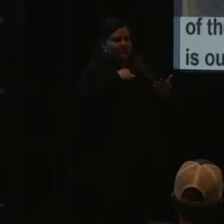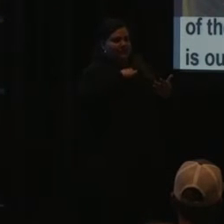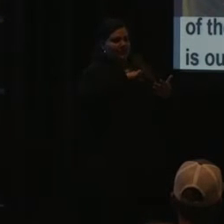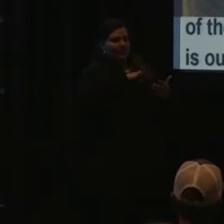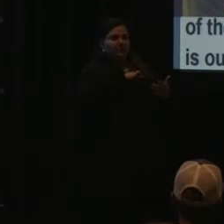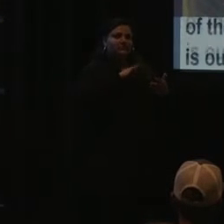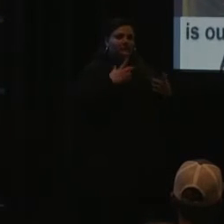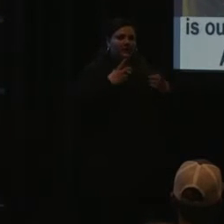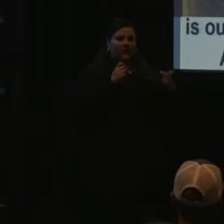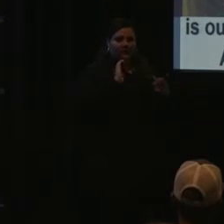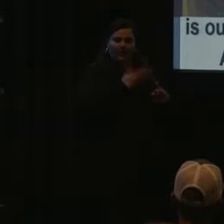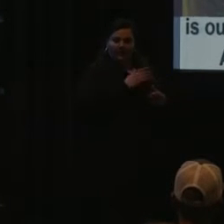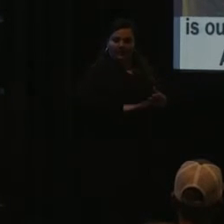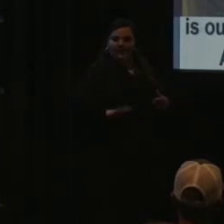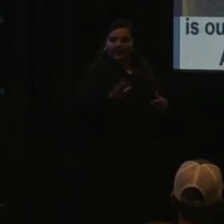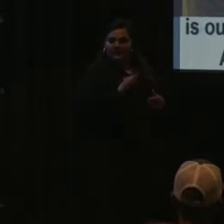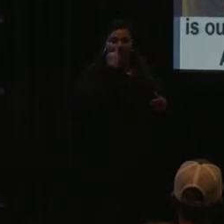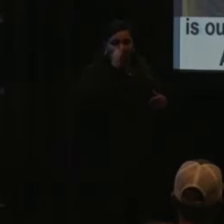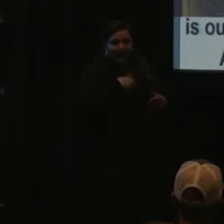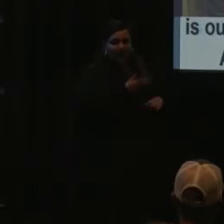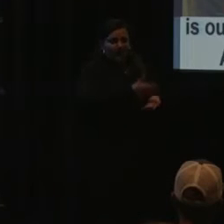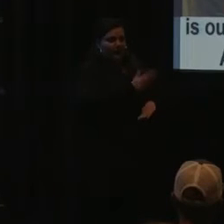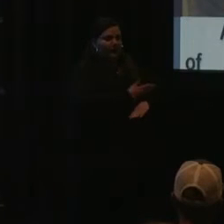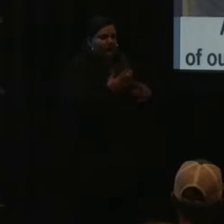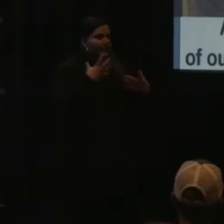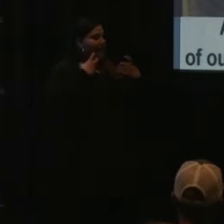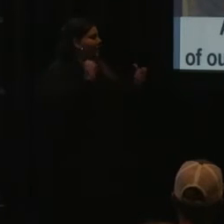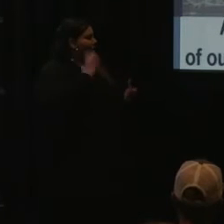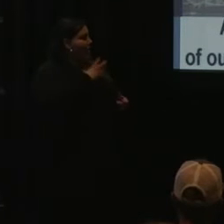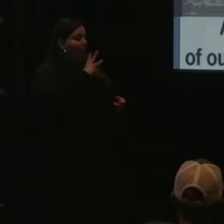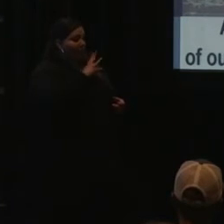there things that we can do to improve the health of our watershed?